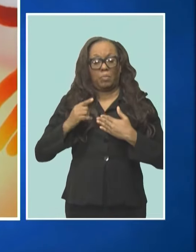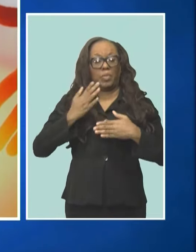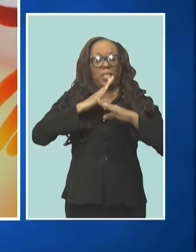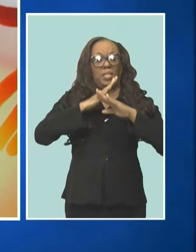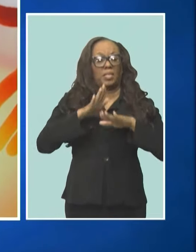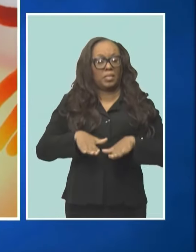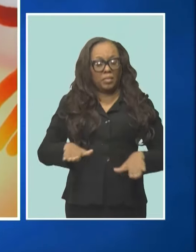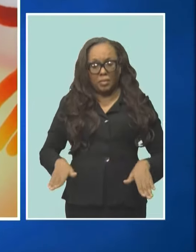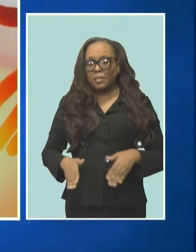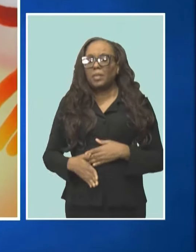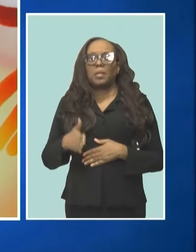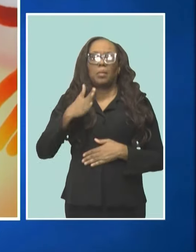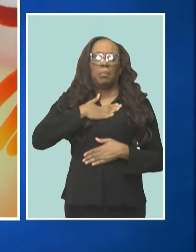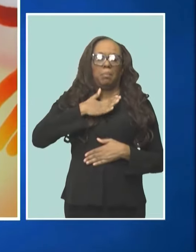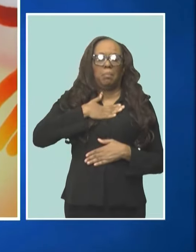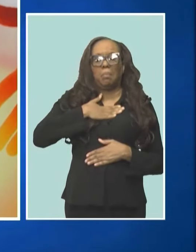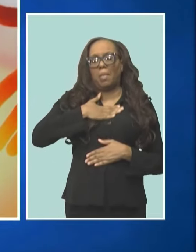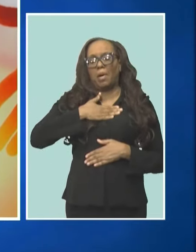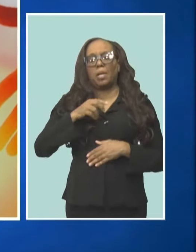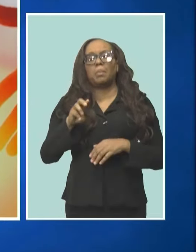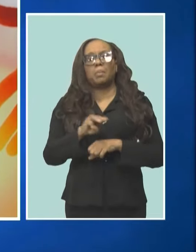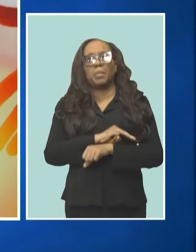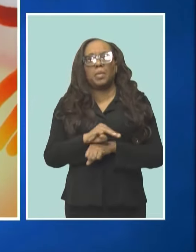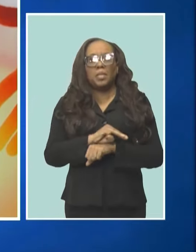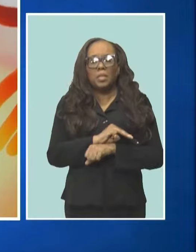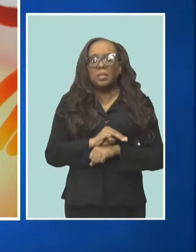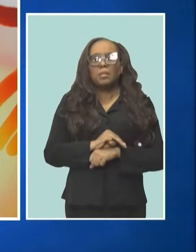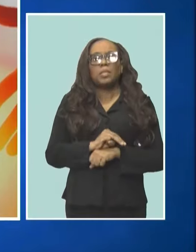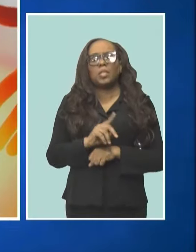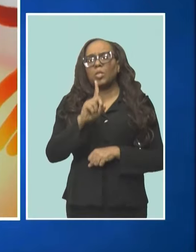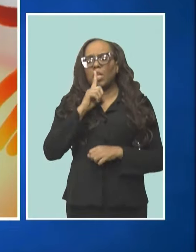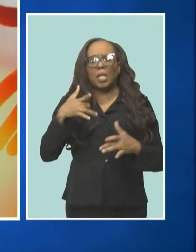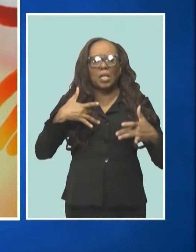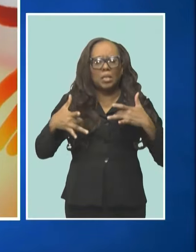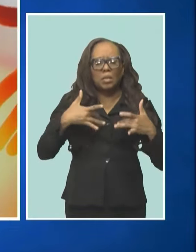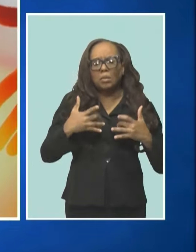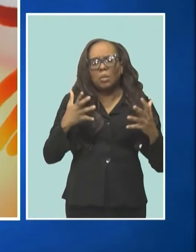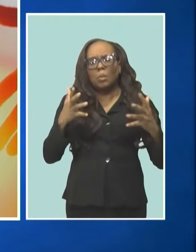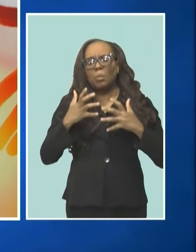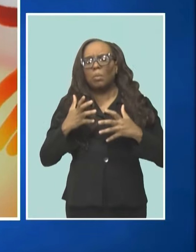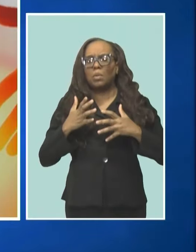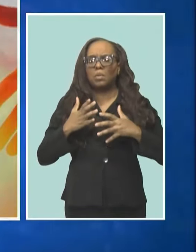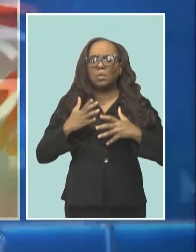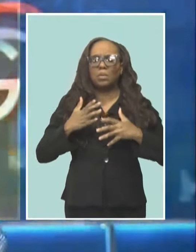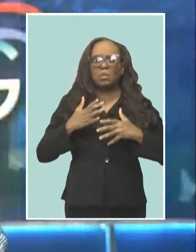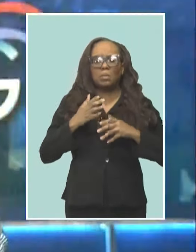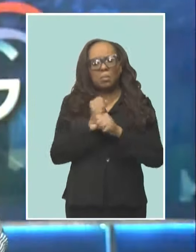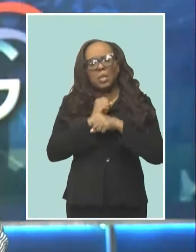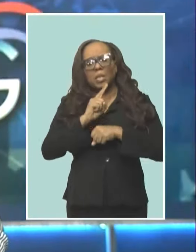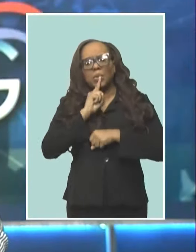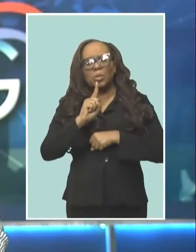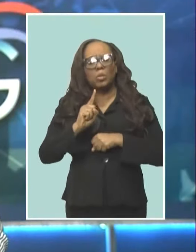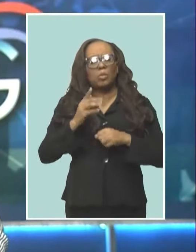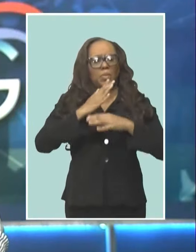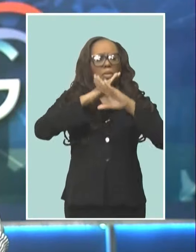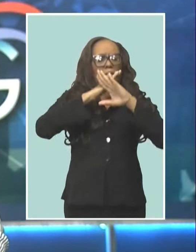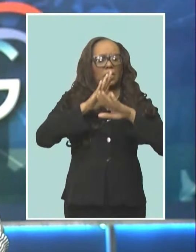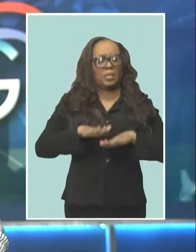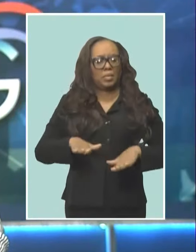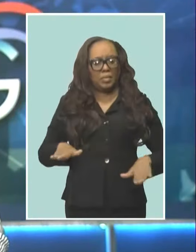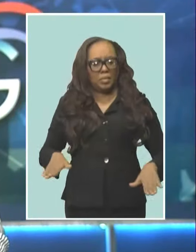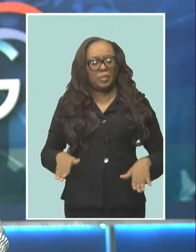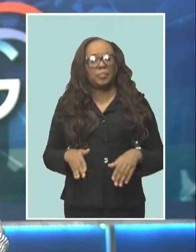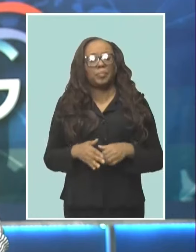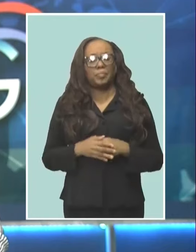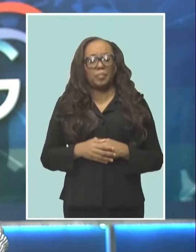this ministry, to be truthful, or the concern of the Child Protection Agency. Well, a couple lost